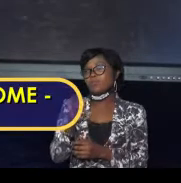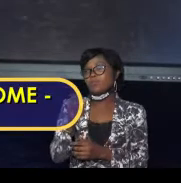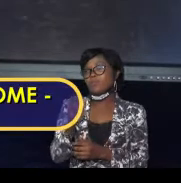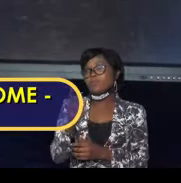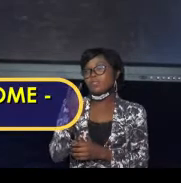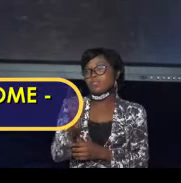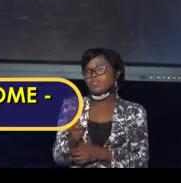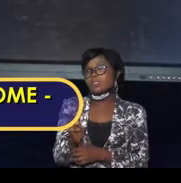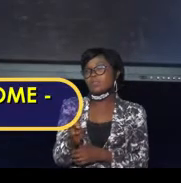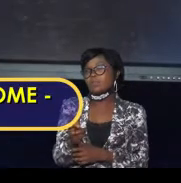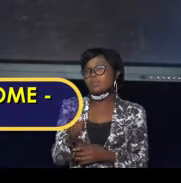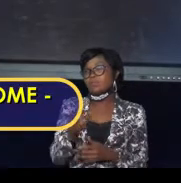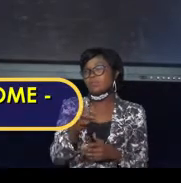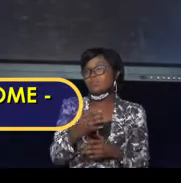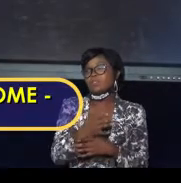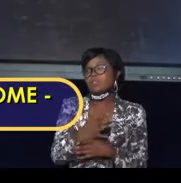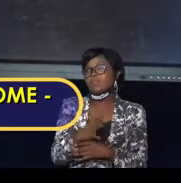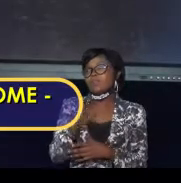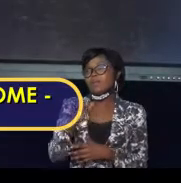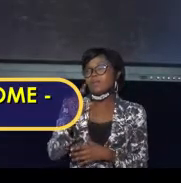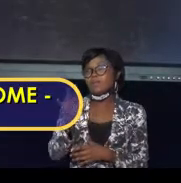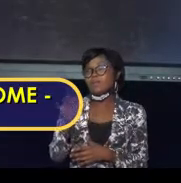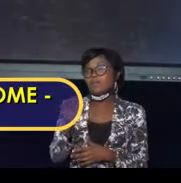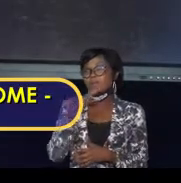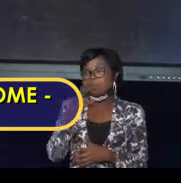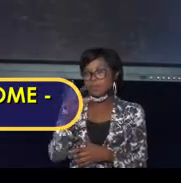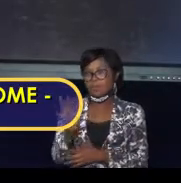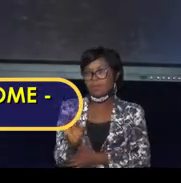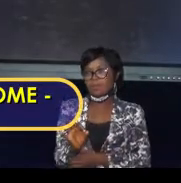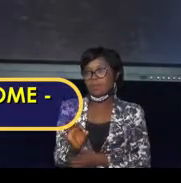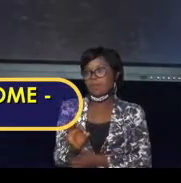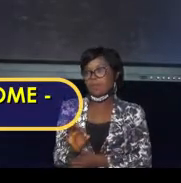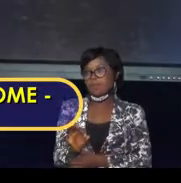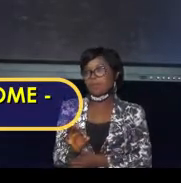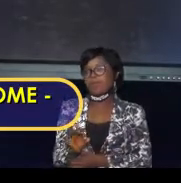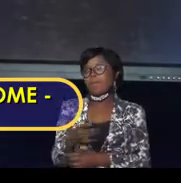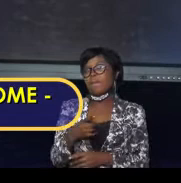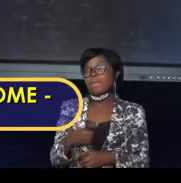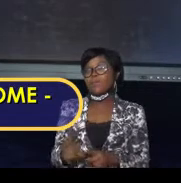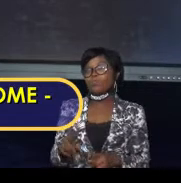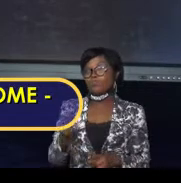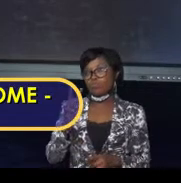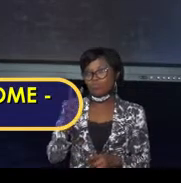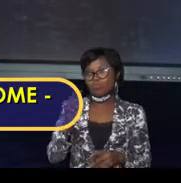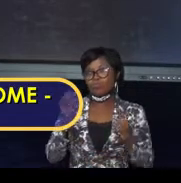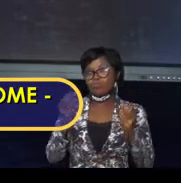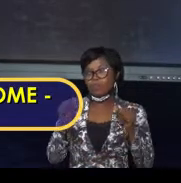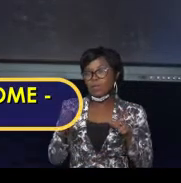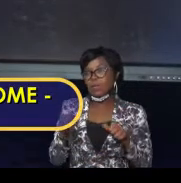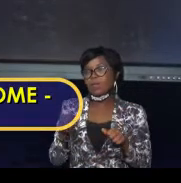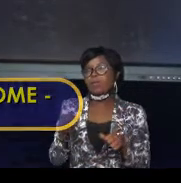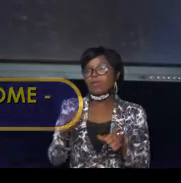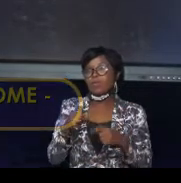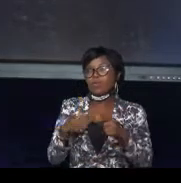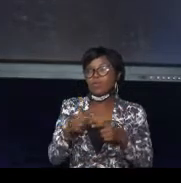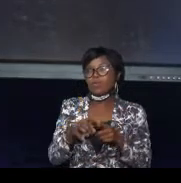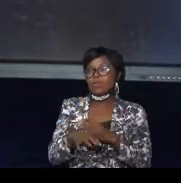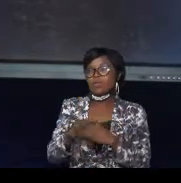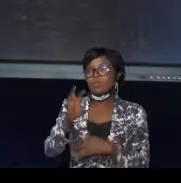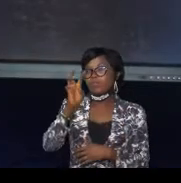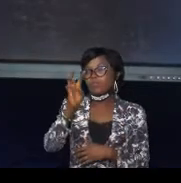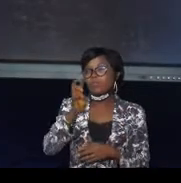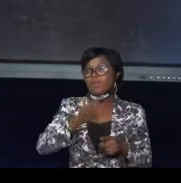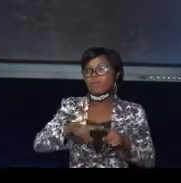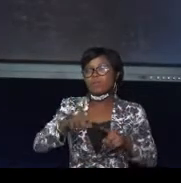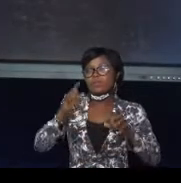9 times. Now can 2 still go in both of them? Obviously 2 can go in this, but 2 cannot go in this. So we can't use 2 anymore